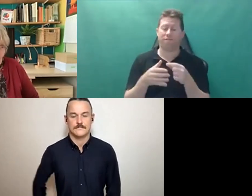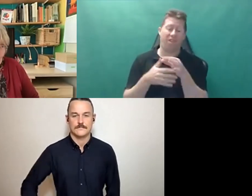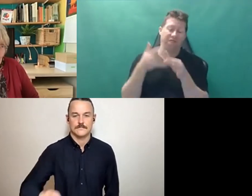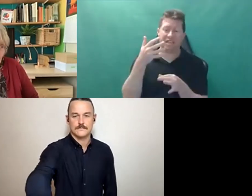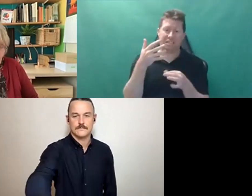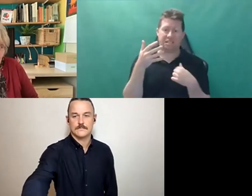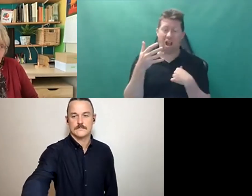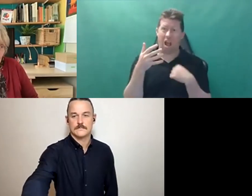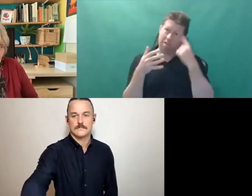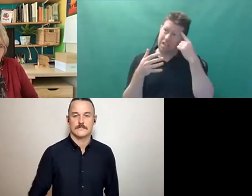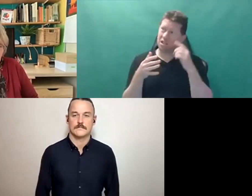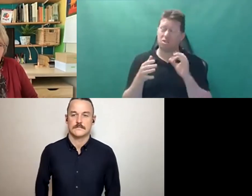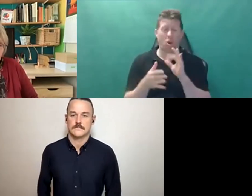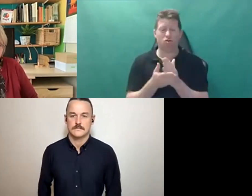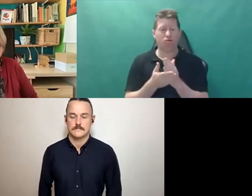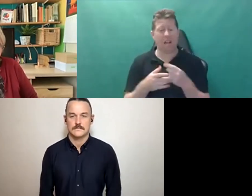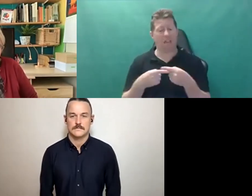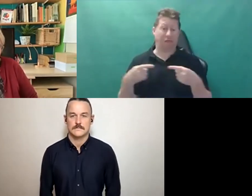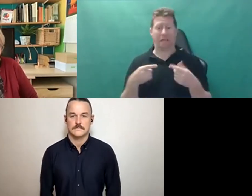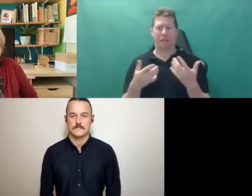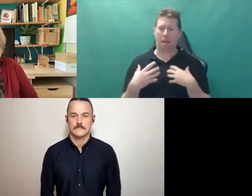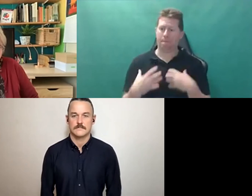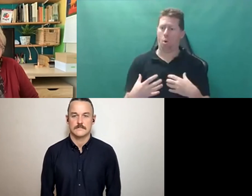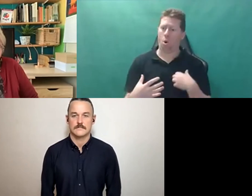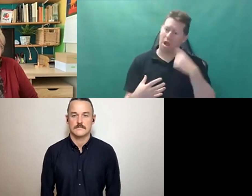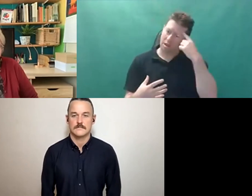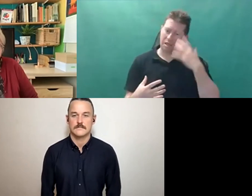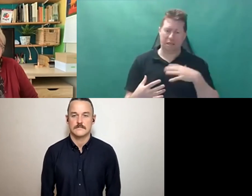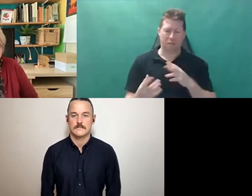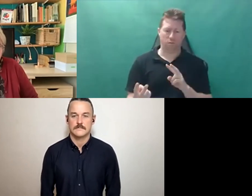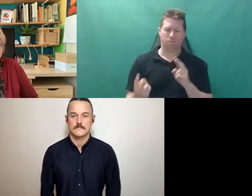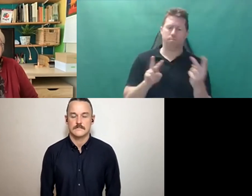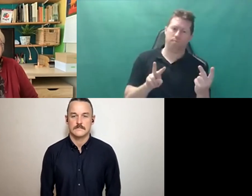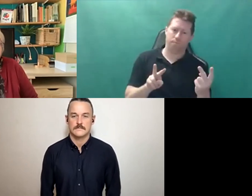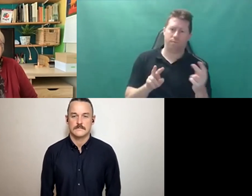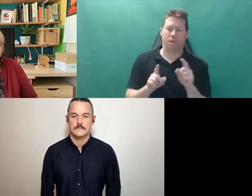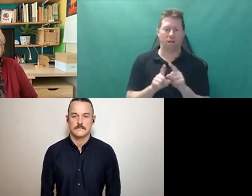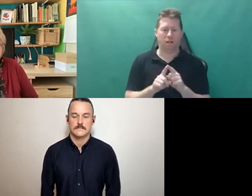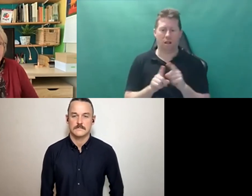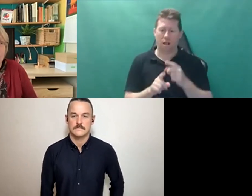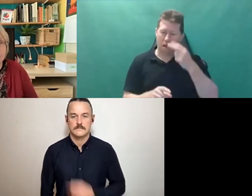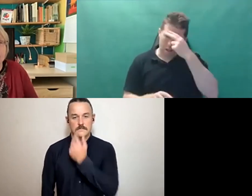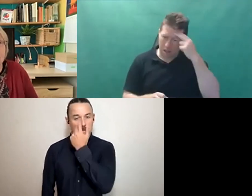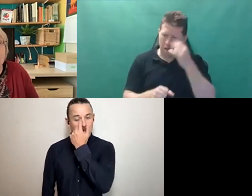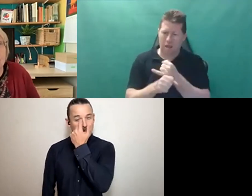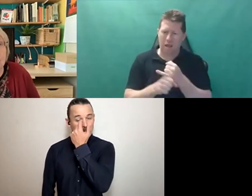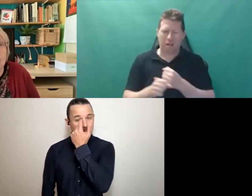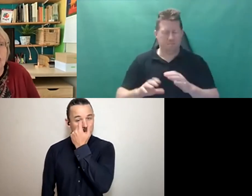isn't a thing anymore. I think we need to switch to a needs-based versus label-based, medical label-based system,